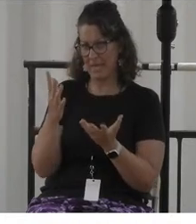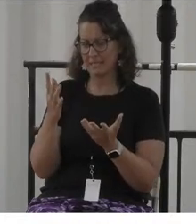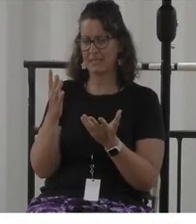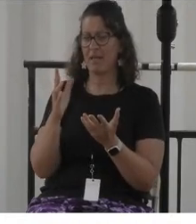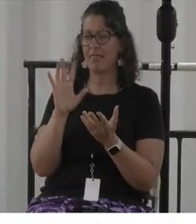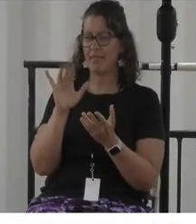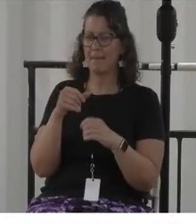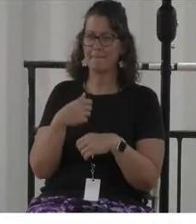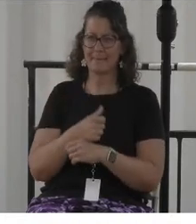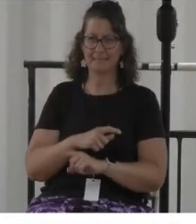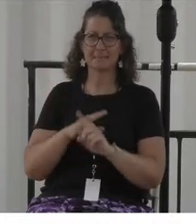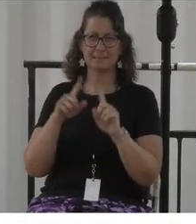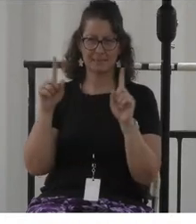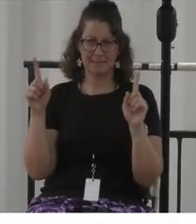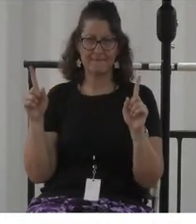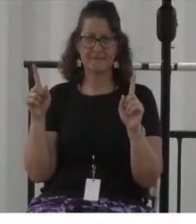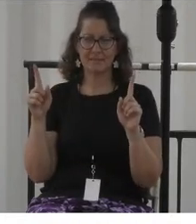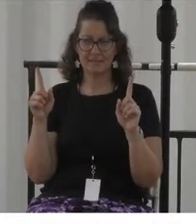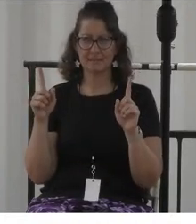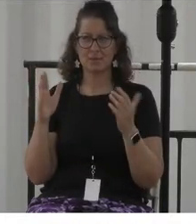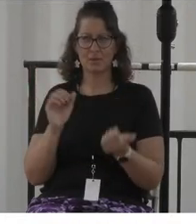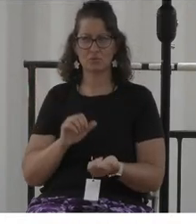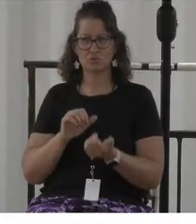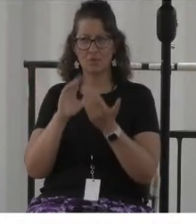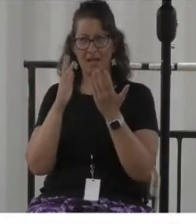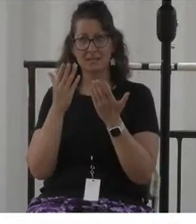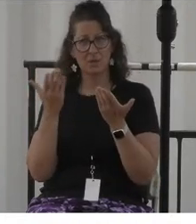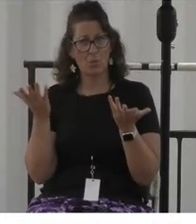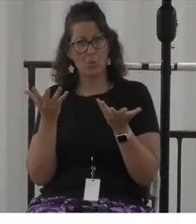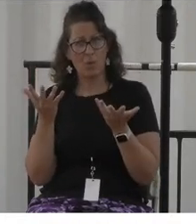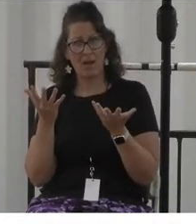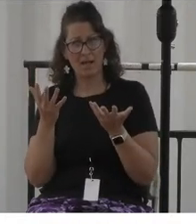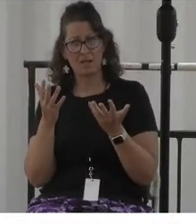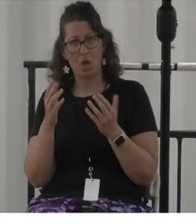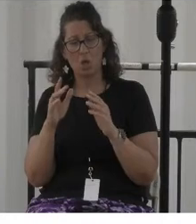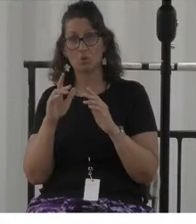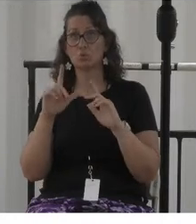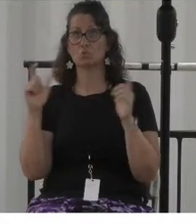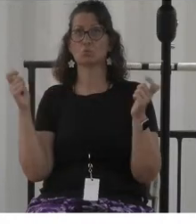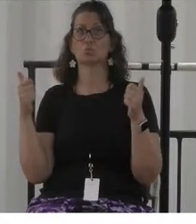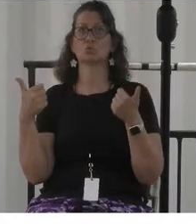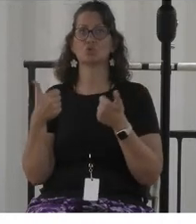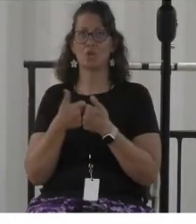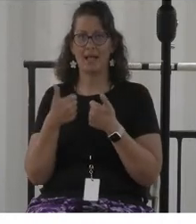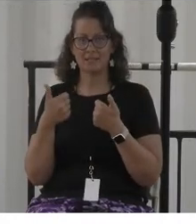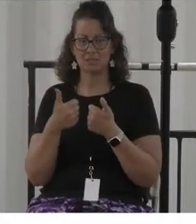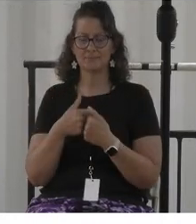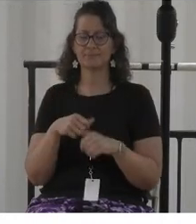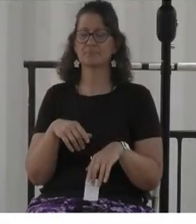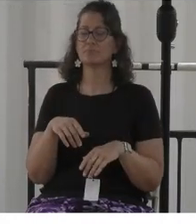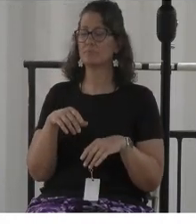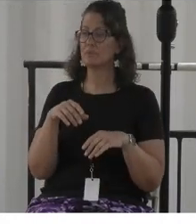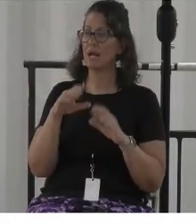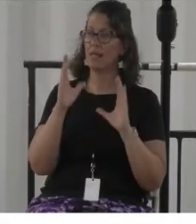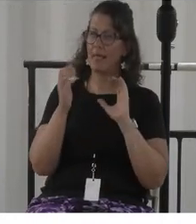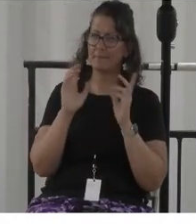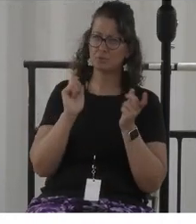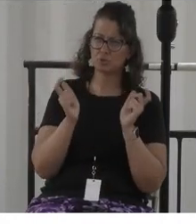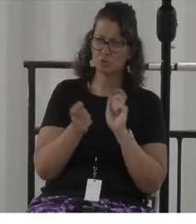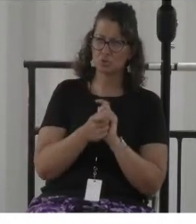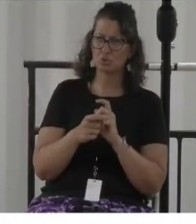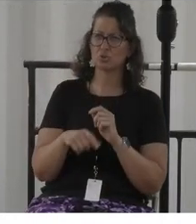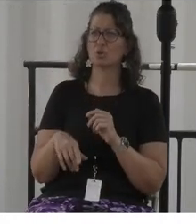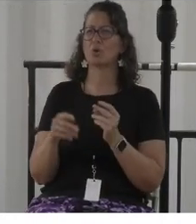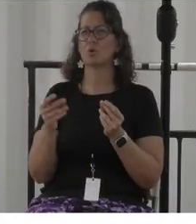really going to make a difference to addressing what are really huge challenges like global climate change or rapid biodiversity loss.